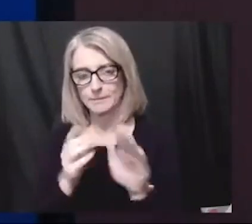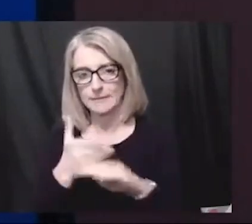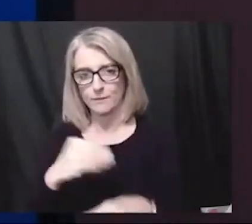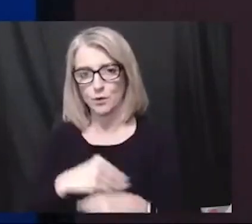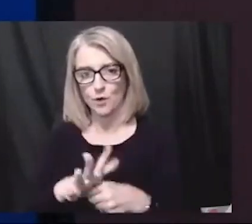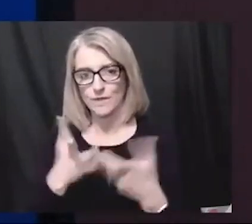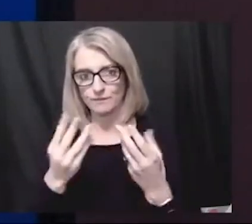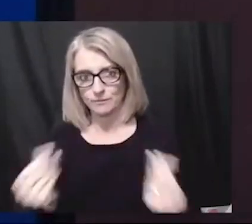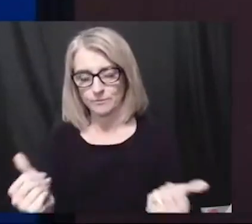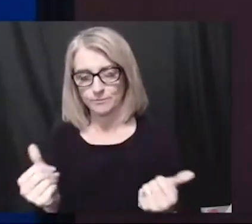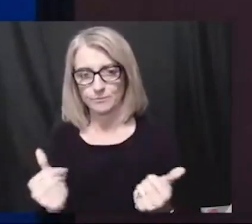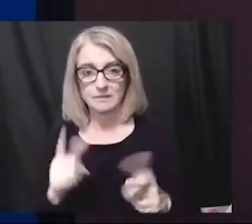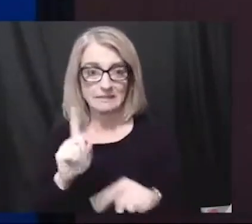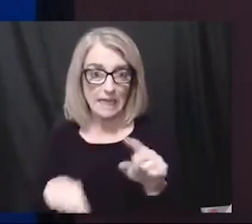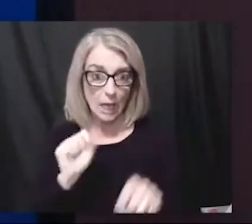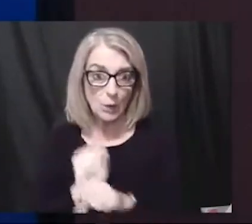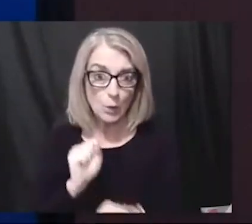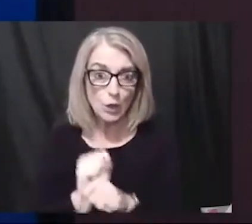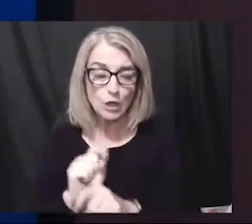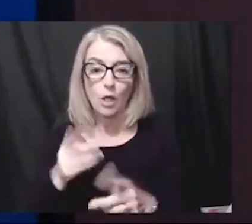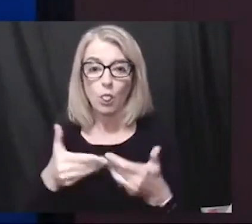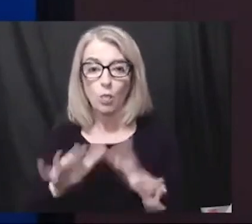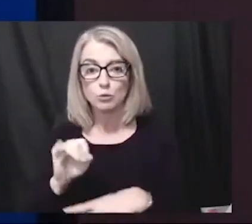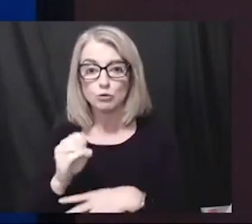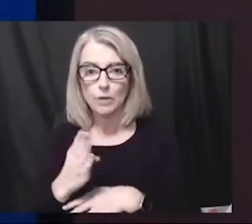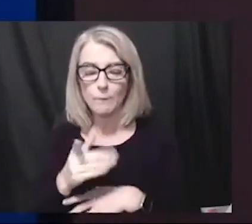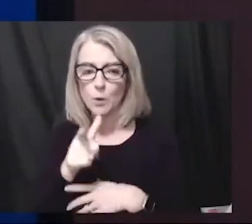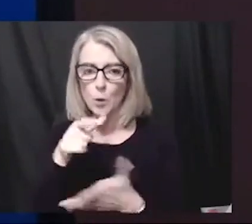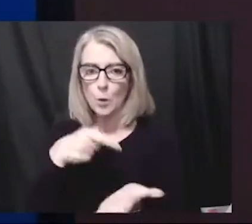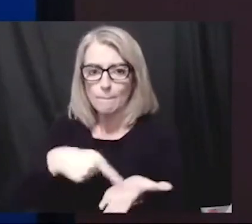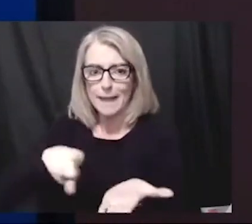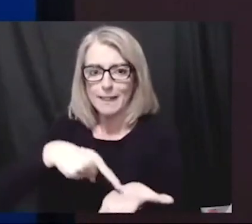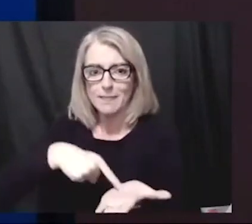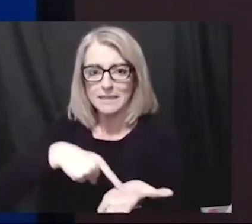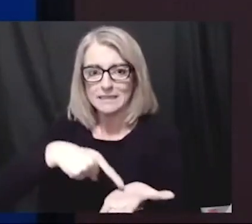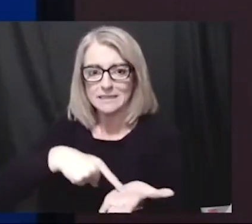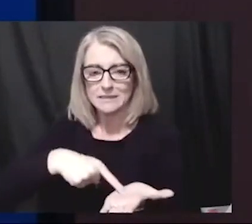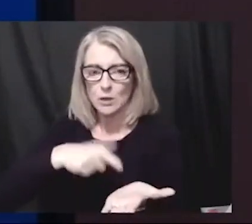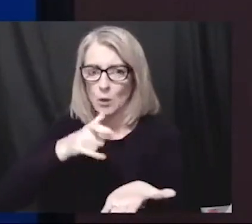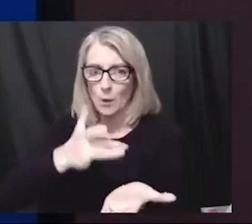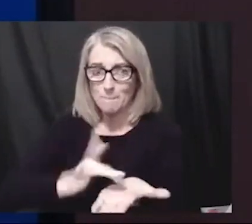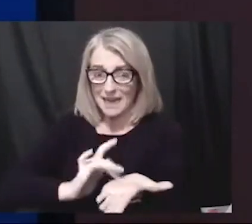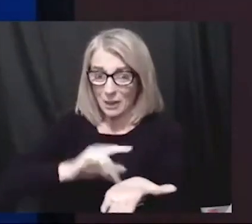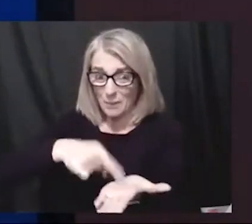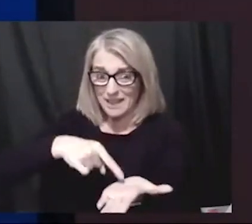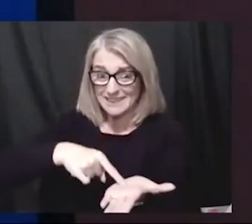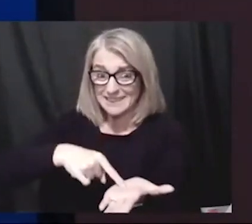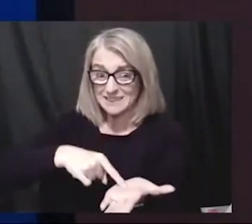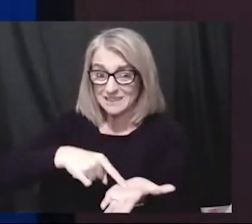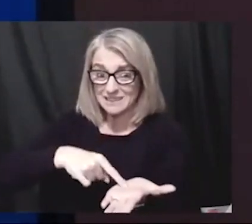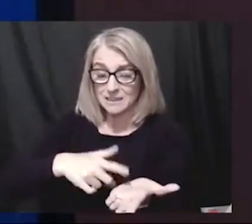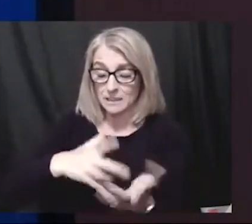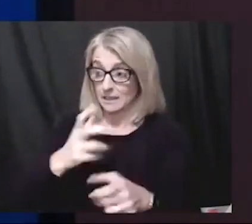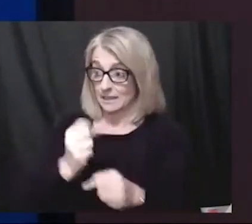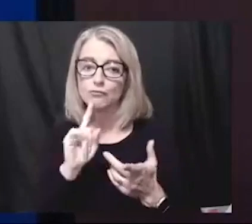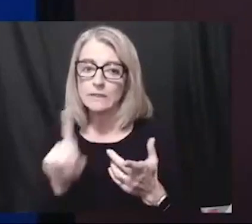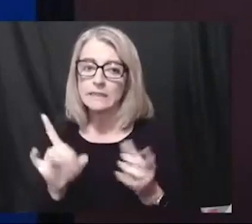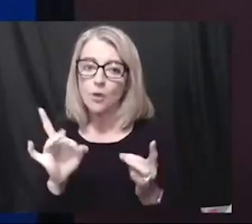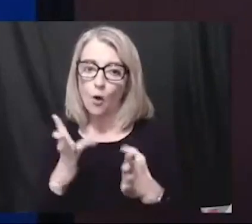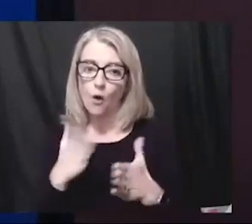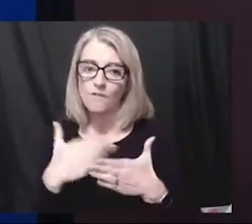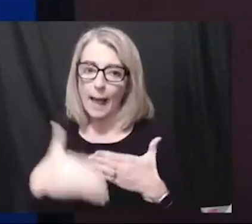we've gotten through that phase and we're into the phase we're at now, for the younger generations, 30s, 40s, even